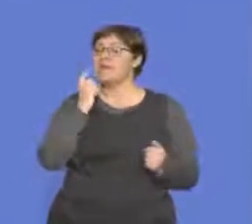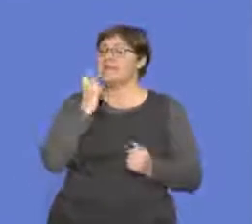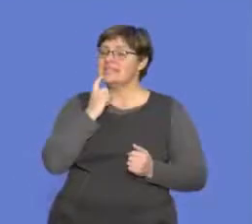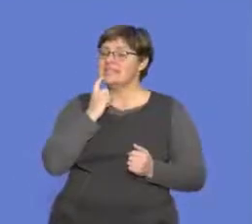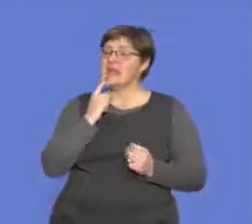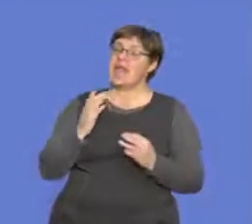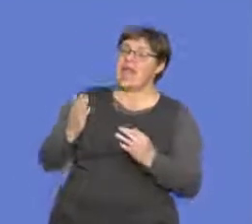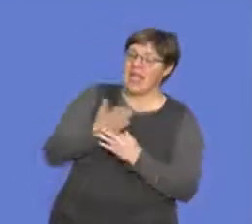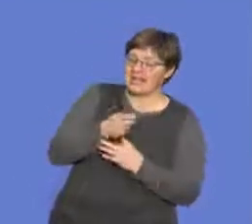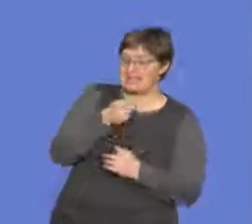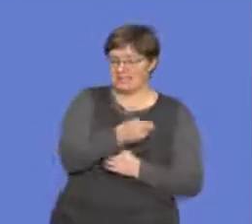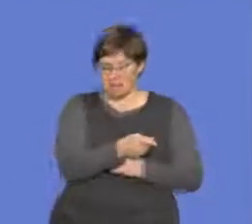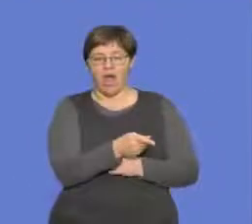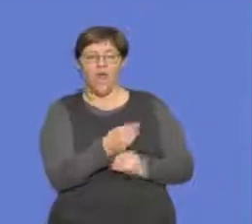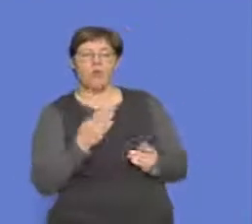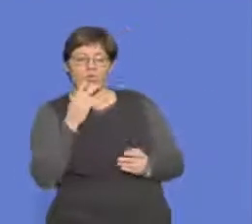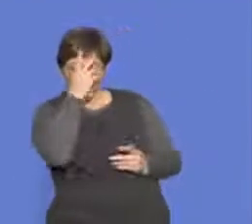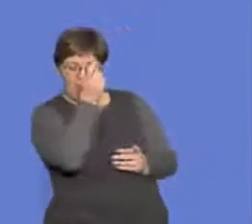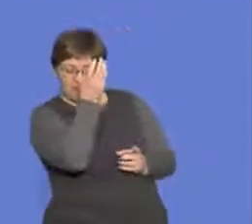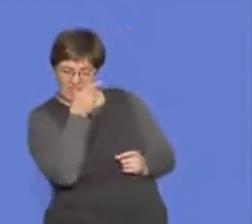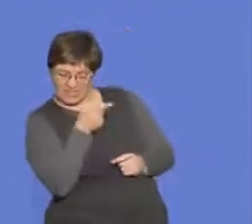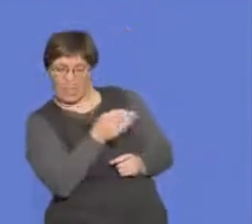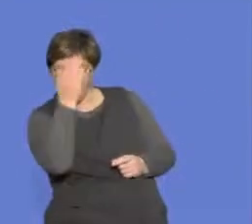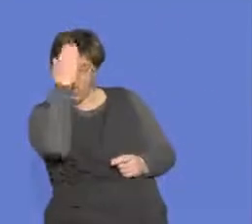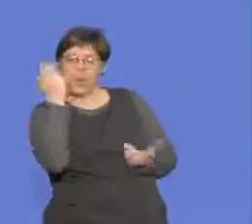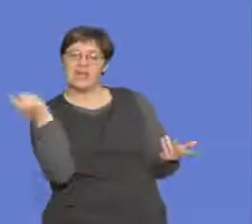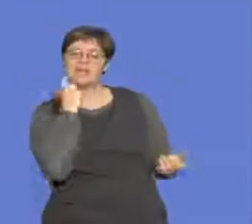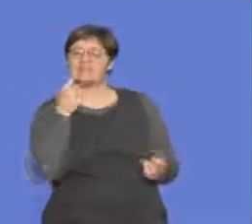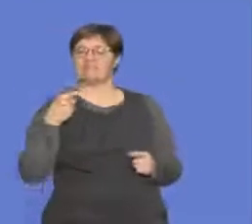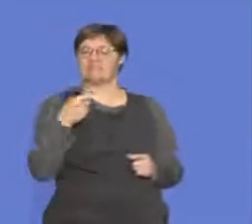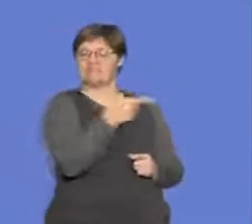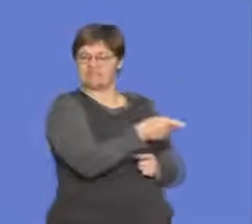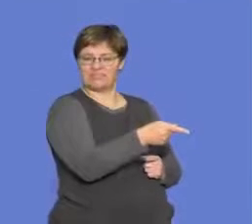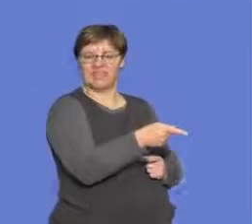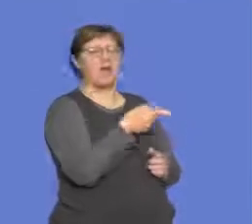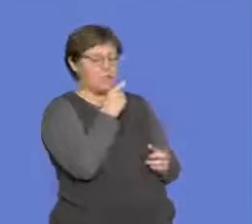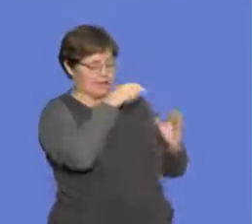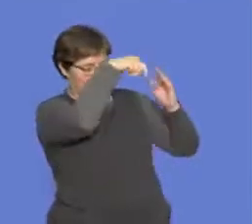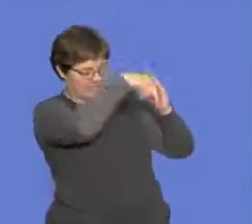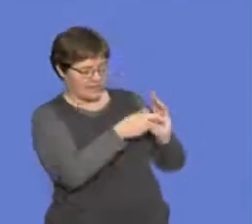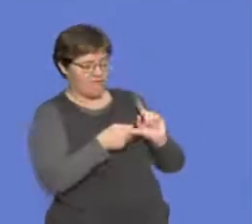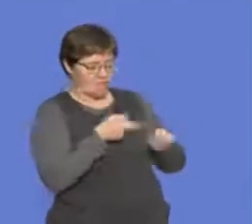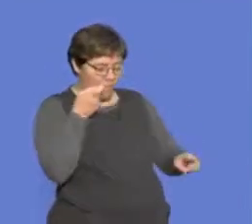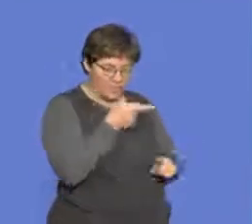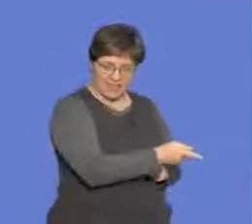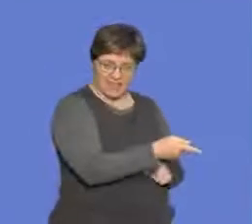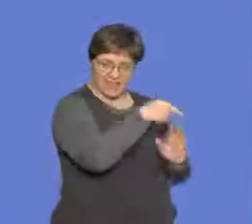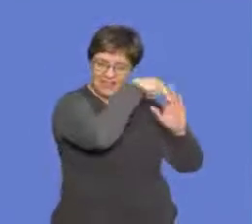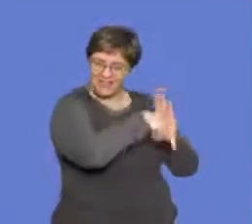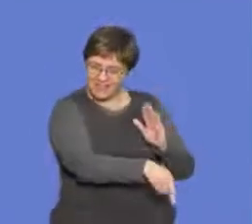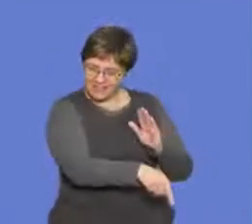us to be able to access individuals or information. And that is essentially what classifications have done. And so